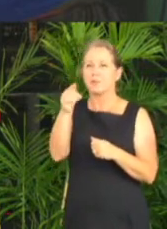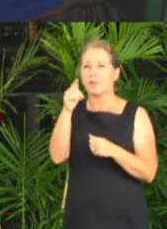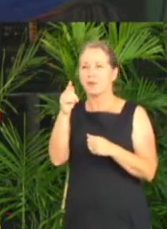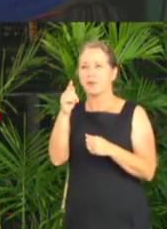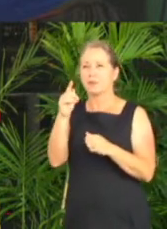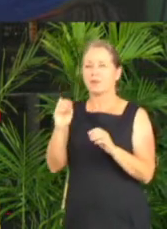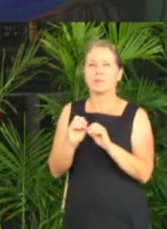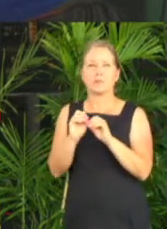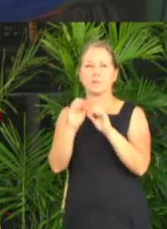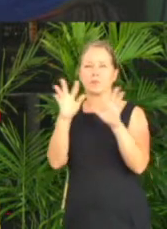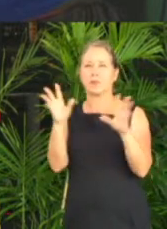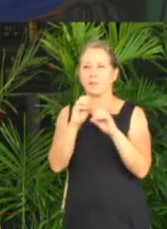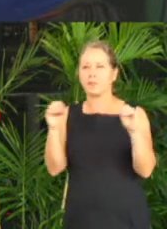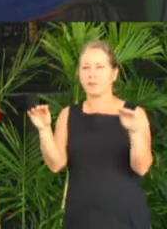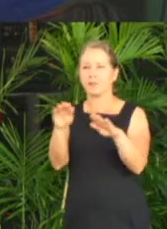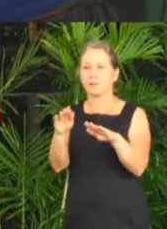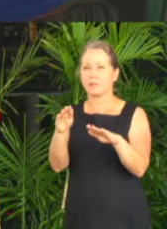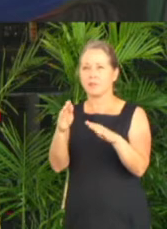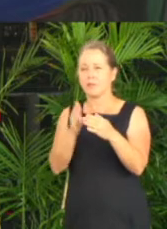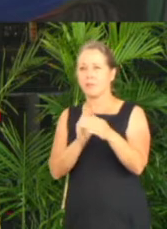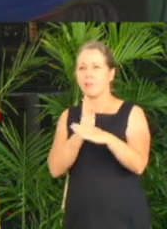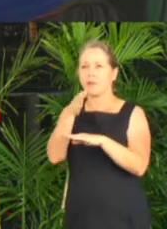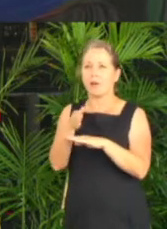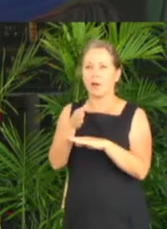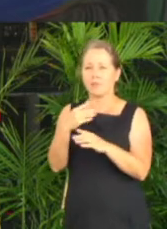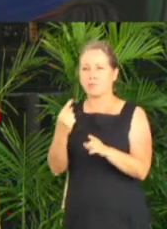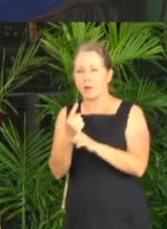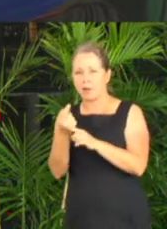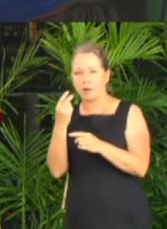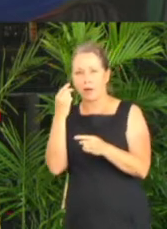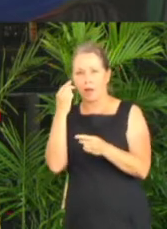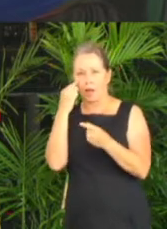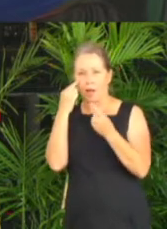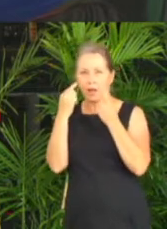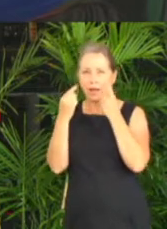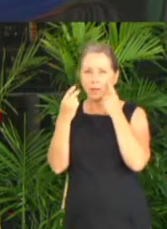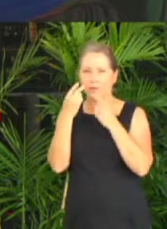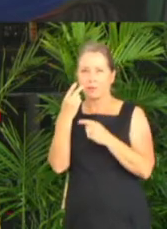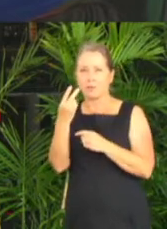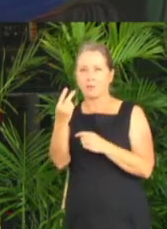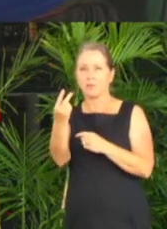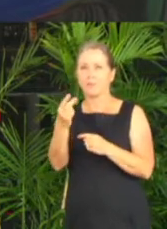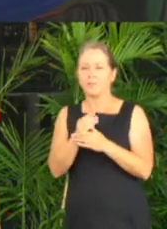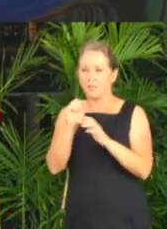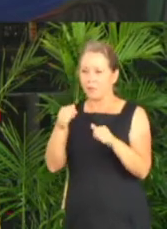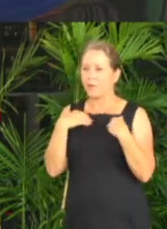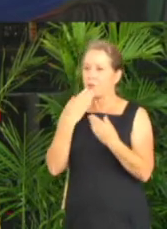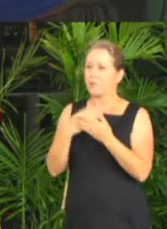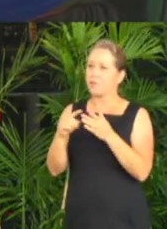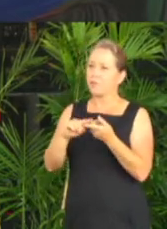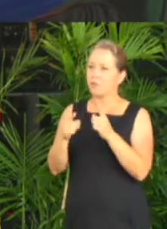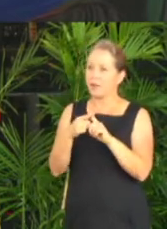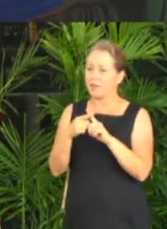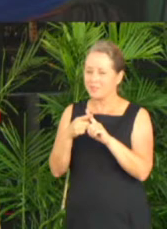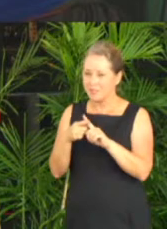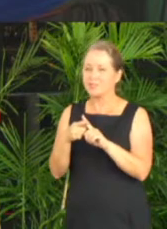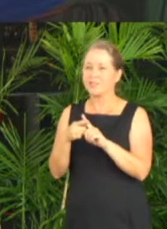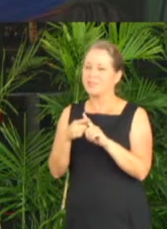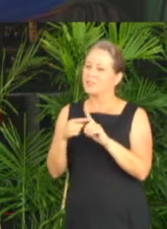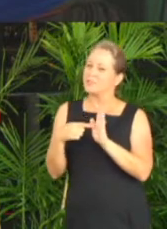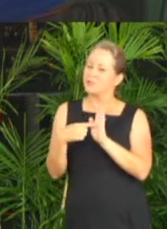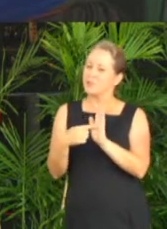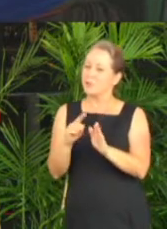the bright fields that lie beyond the view of the regular eye. May you have good friends to mirror your blind